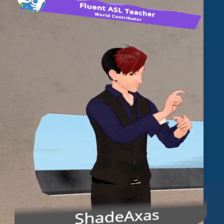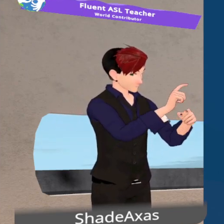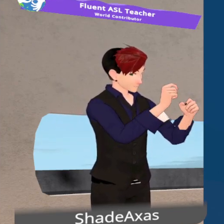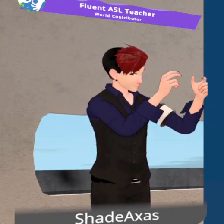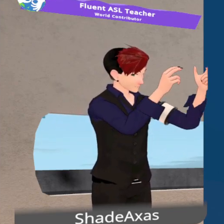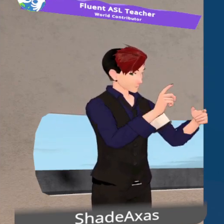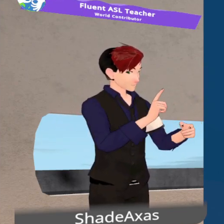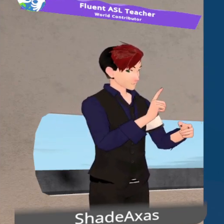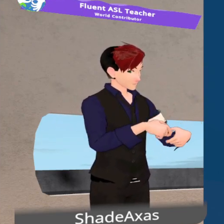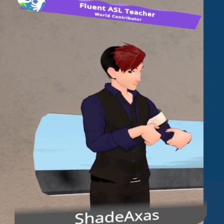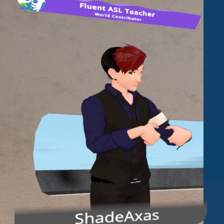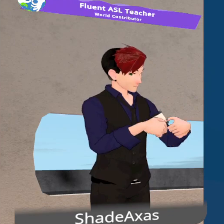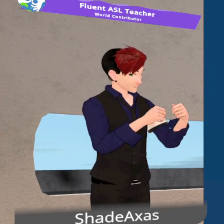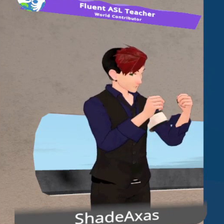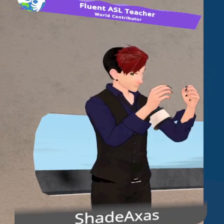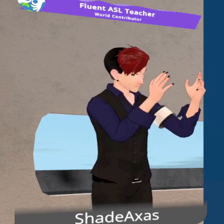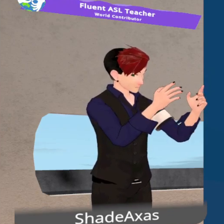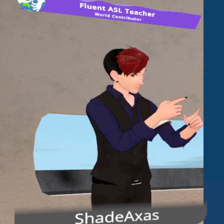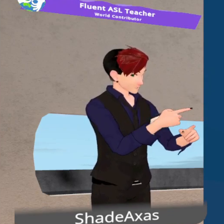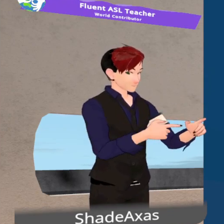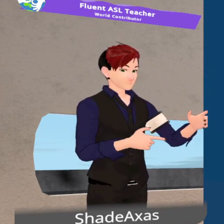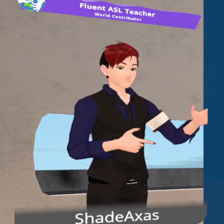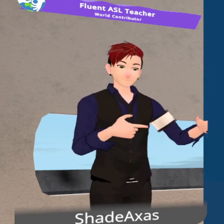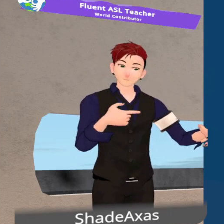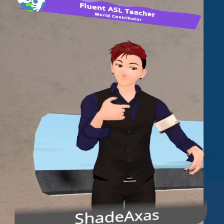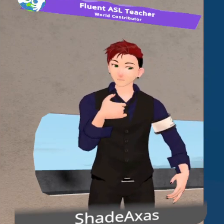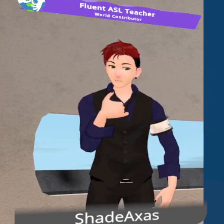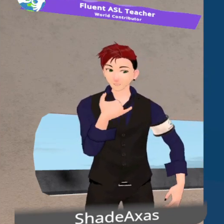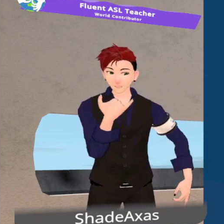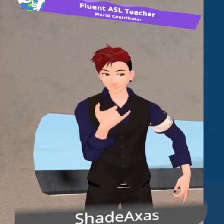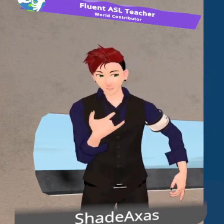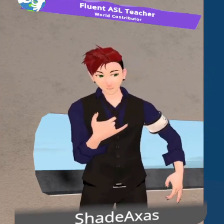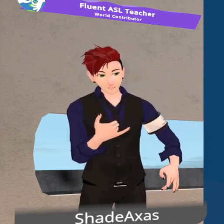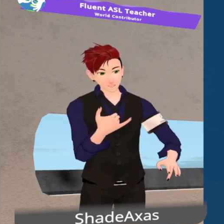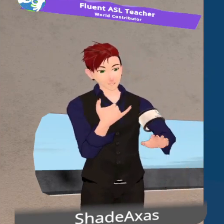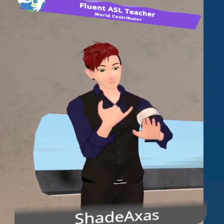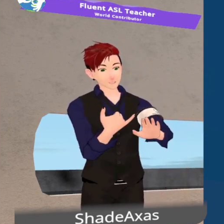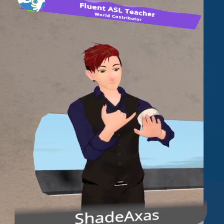Raphael, JSL teacher, real life teacher, right? I'm wrong.